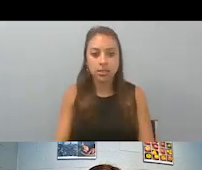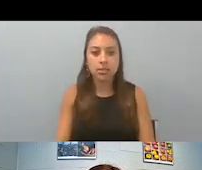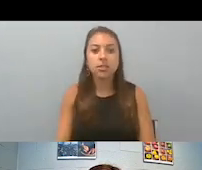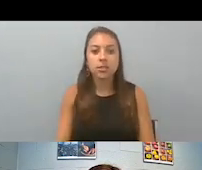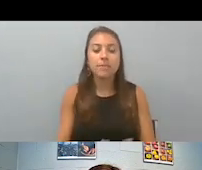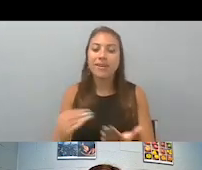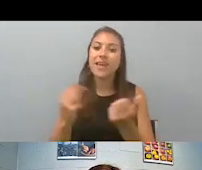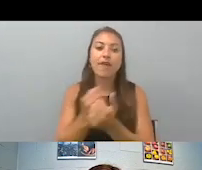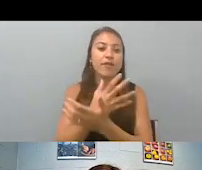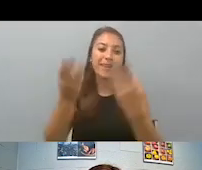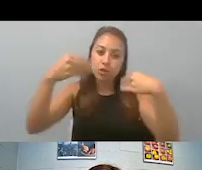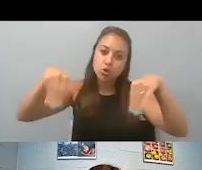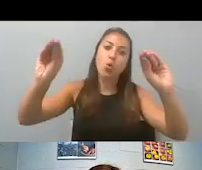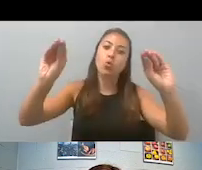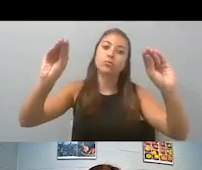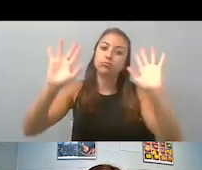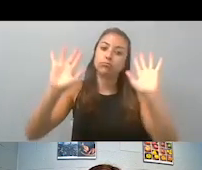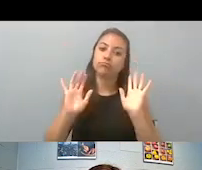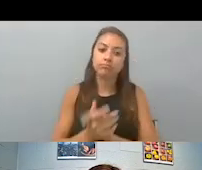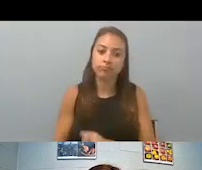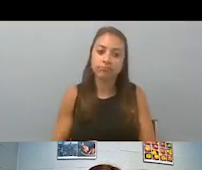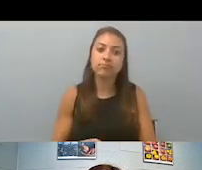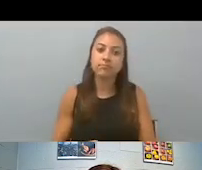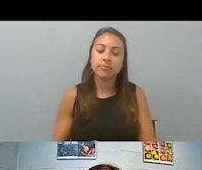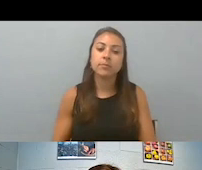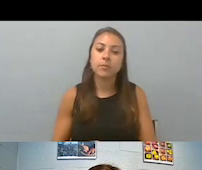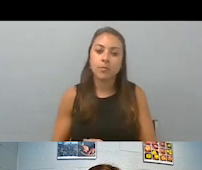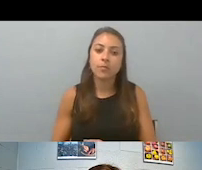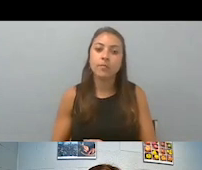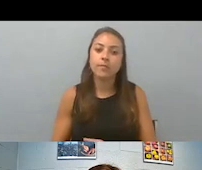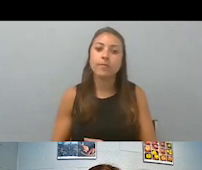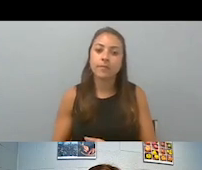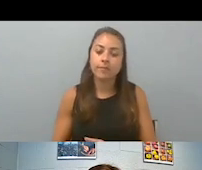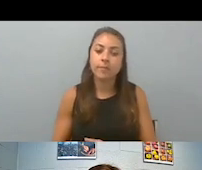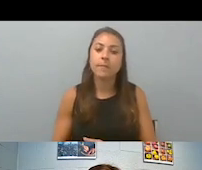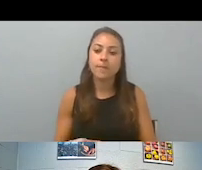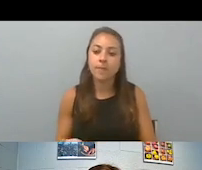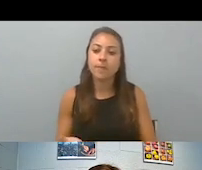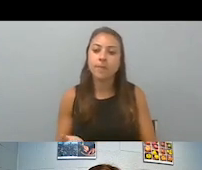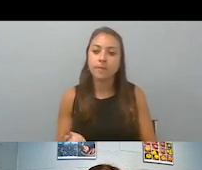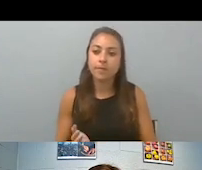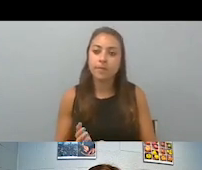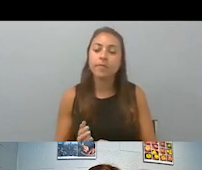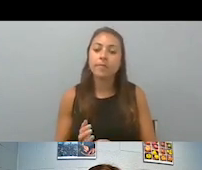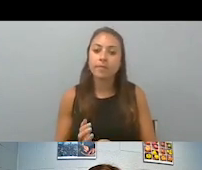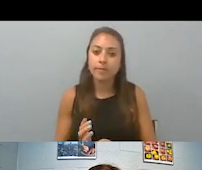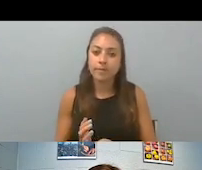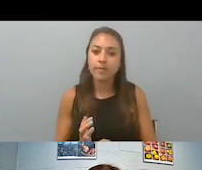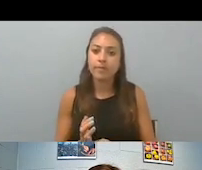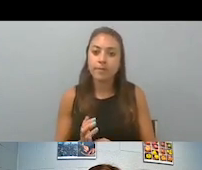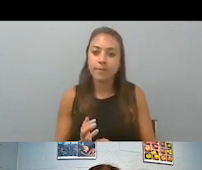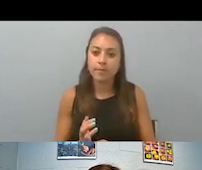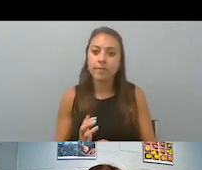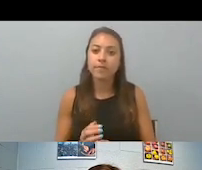is sold in a la carte format. Now, we do allow all meal plan participants to use their meal equivalencies at